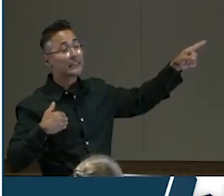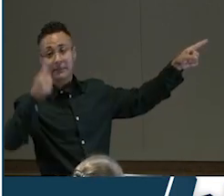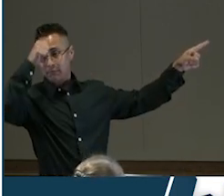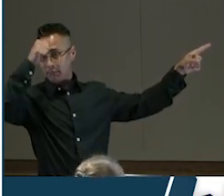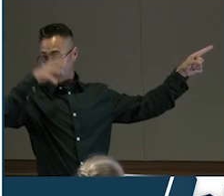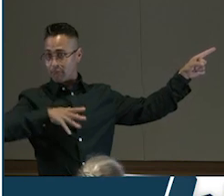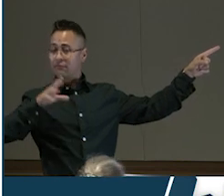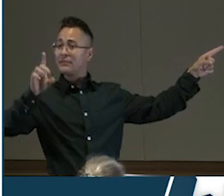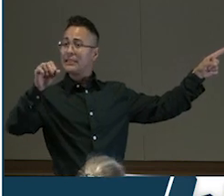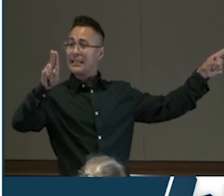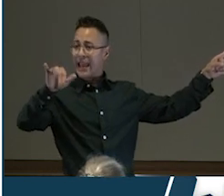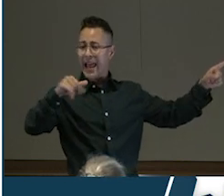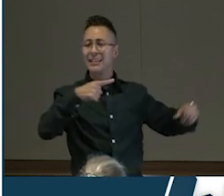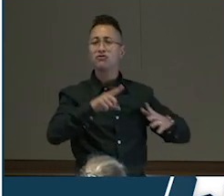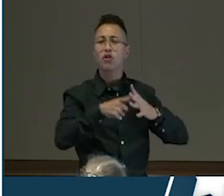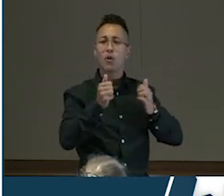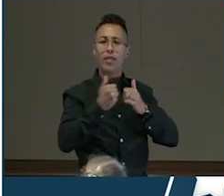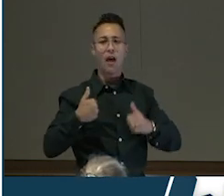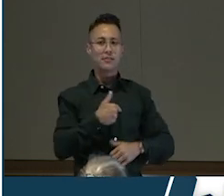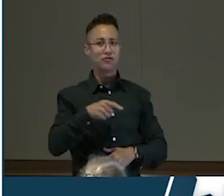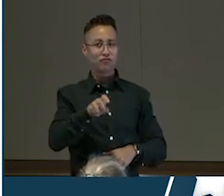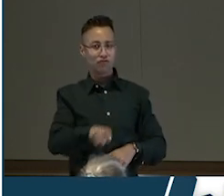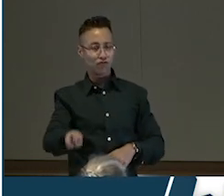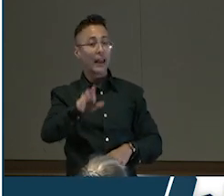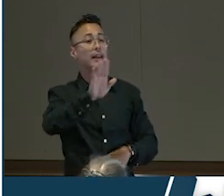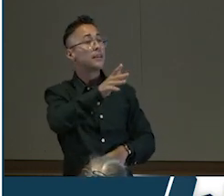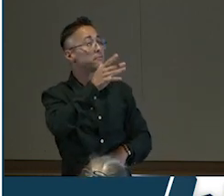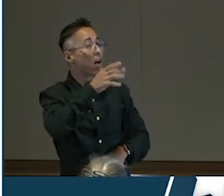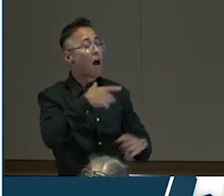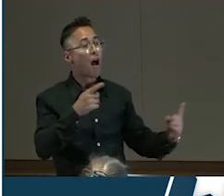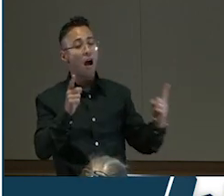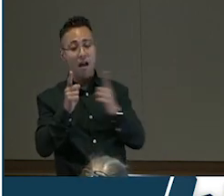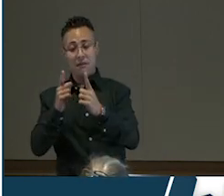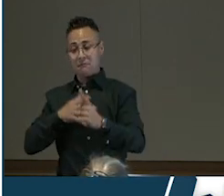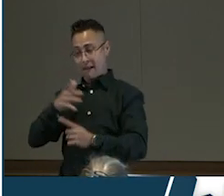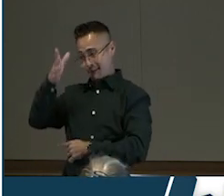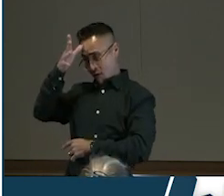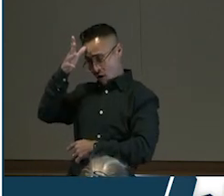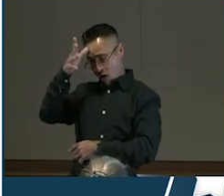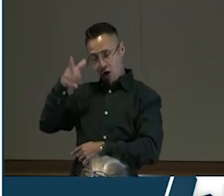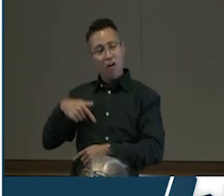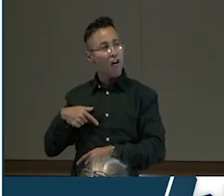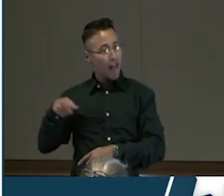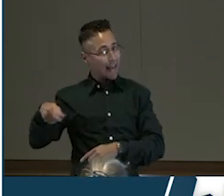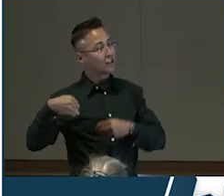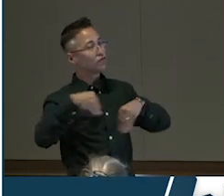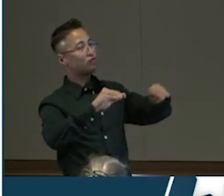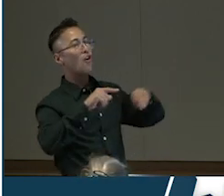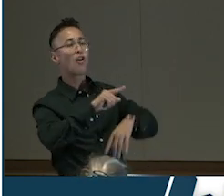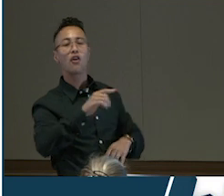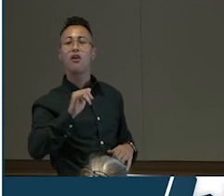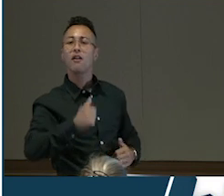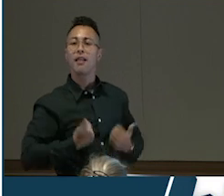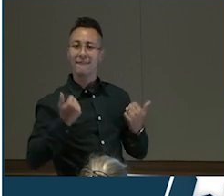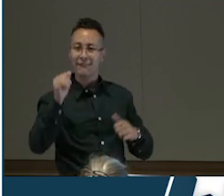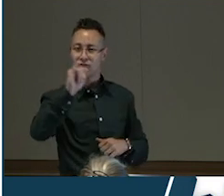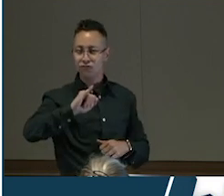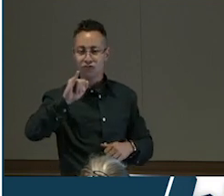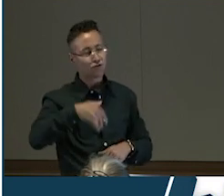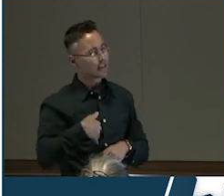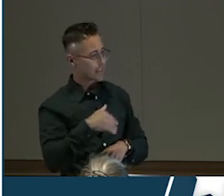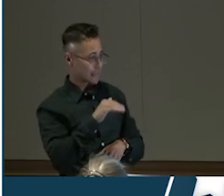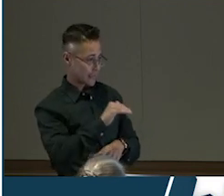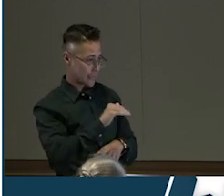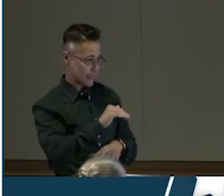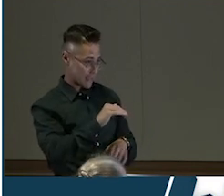who started us in this journey. His mother came to my father after he sold her life insurance and said, "You're